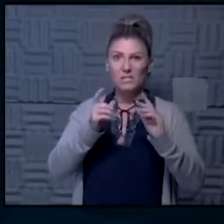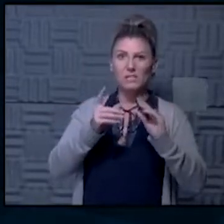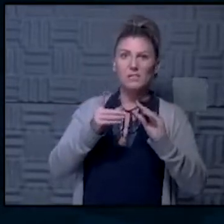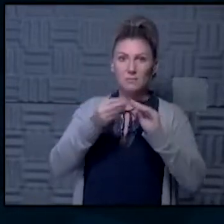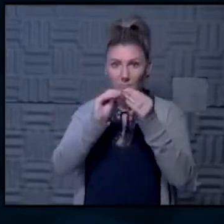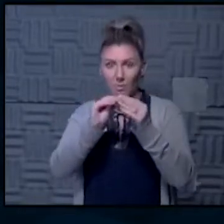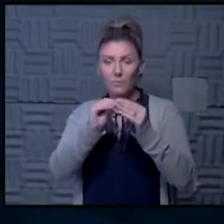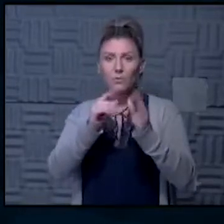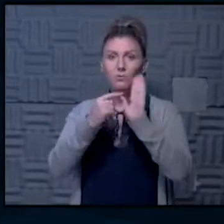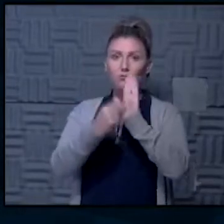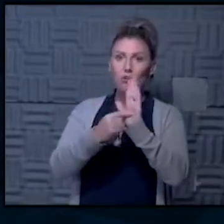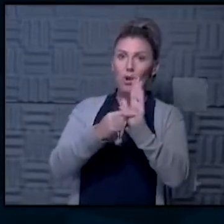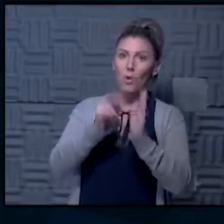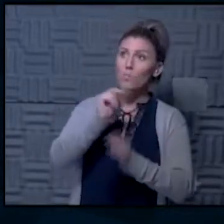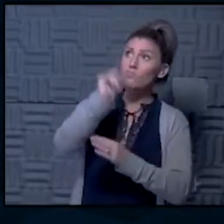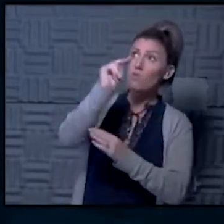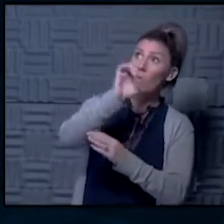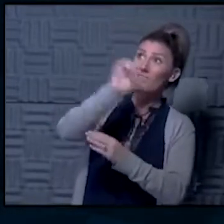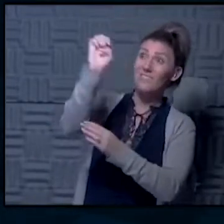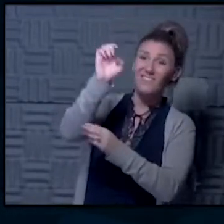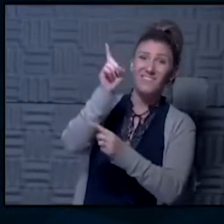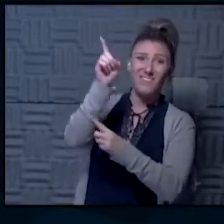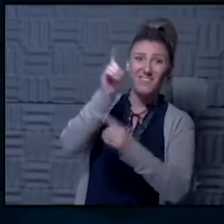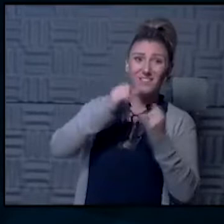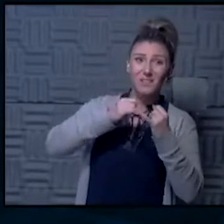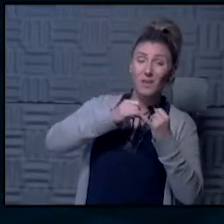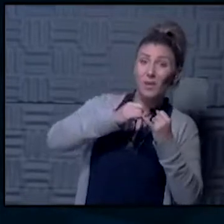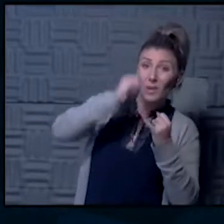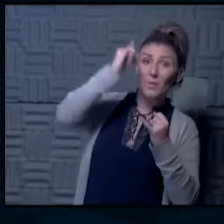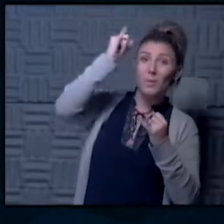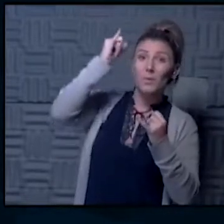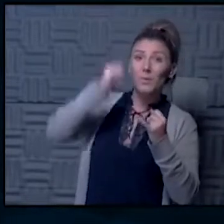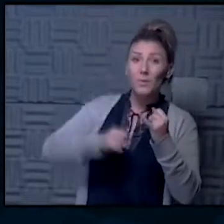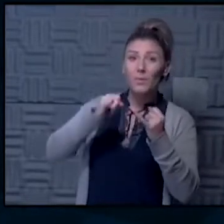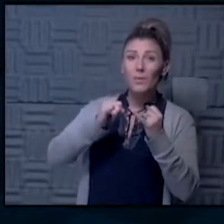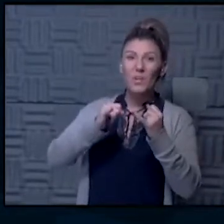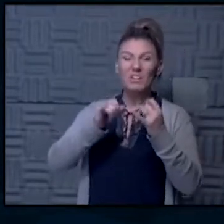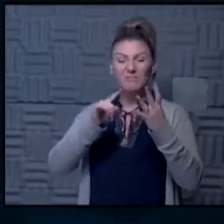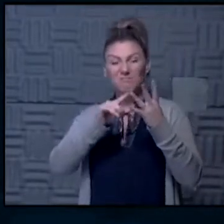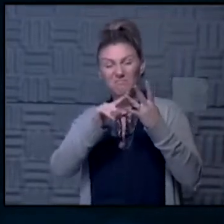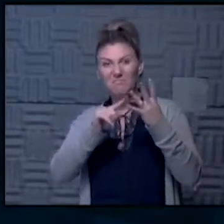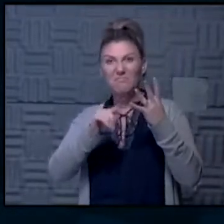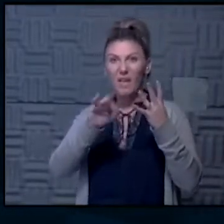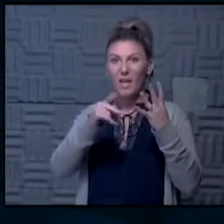that, say in the Northeast, a peak in late April or early May of